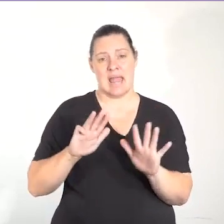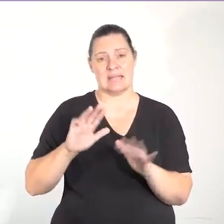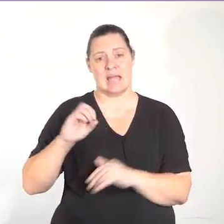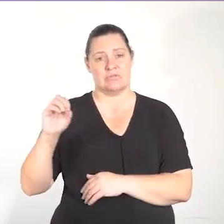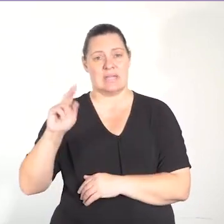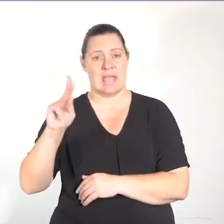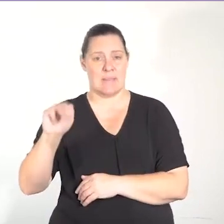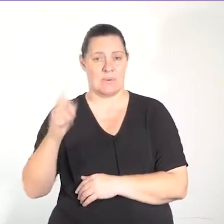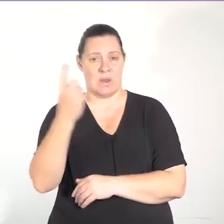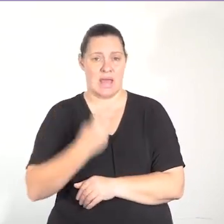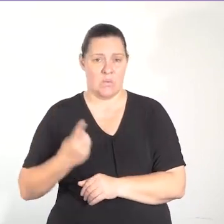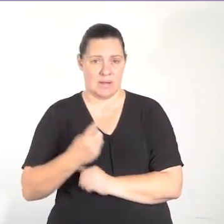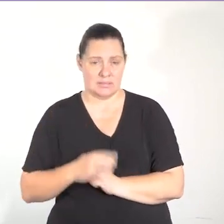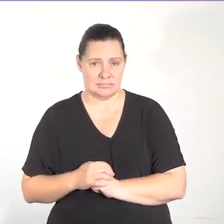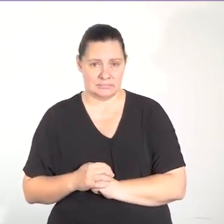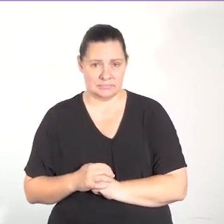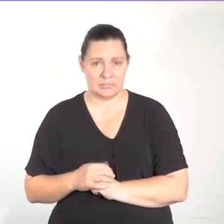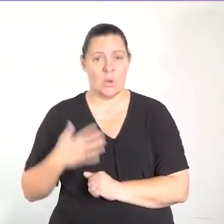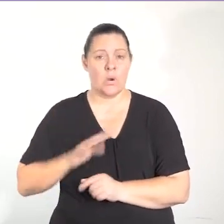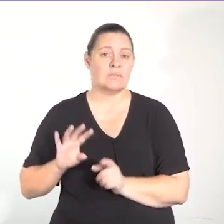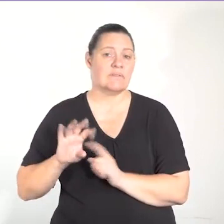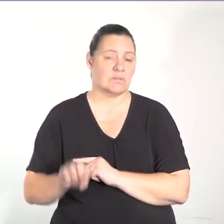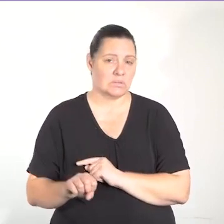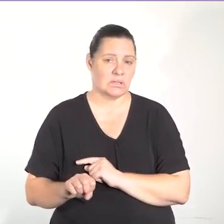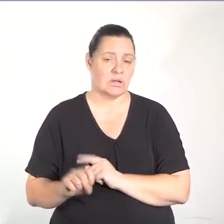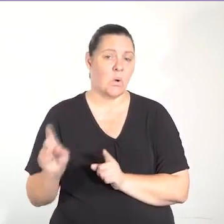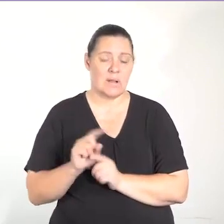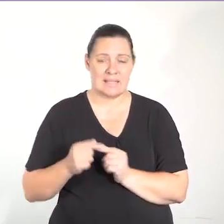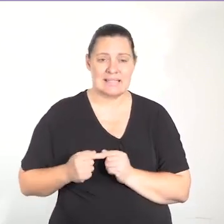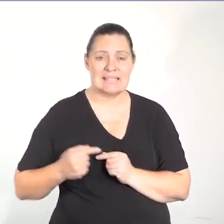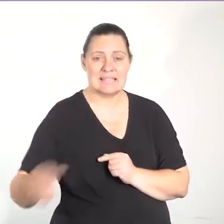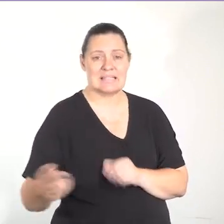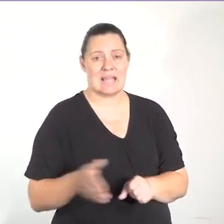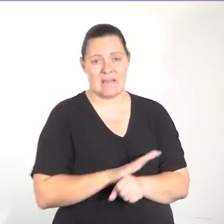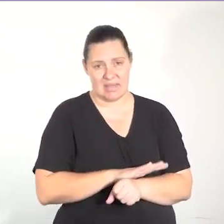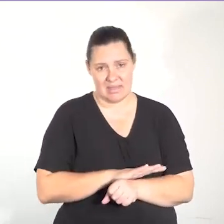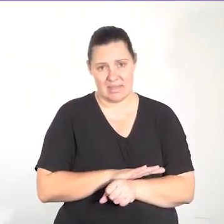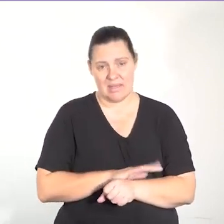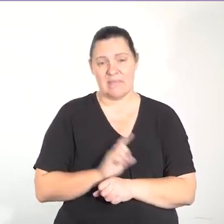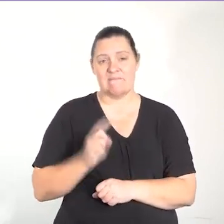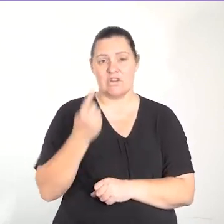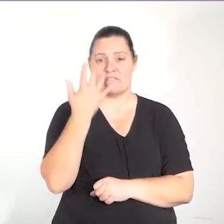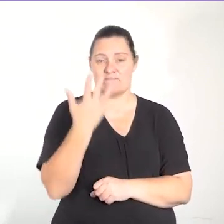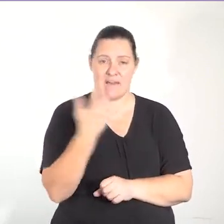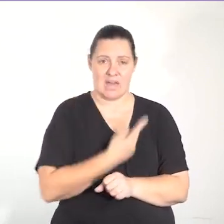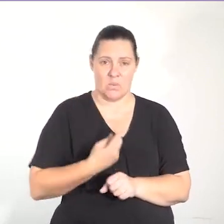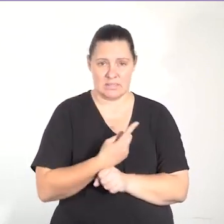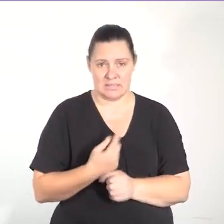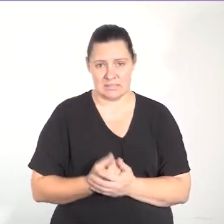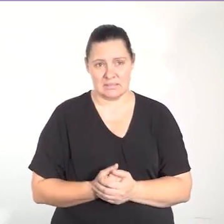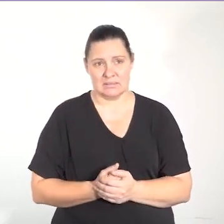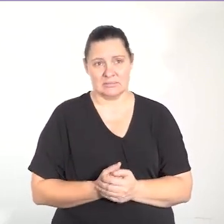900 kilometers per hour. And we want to find out what was the distance covered in the first